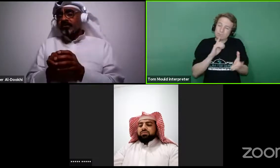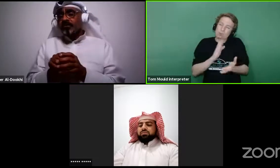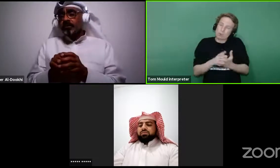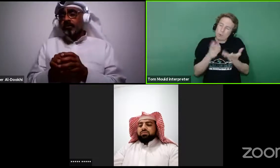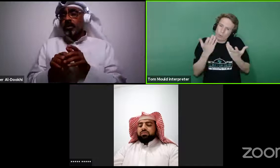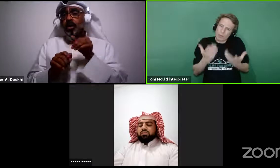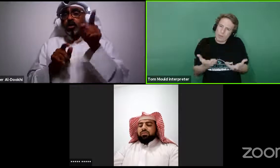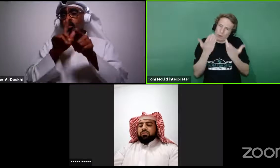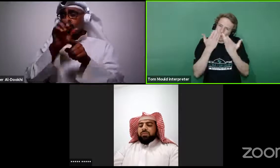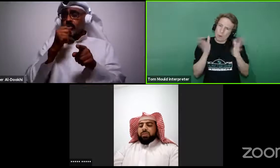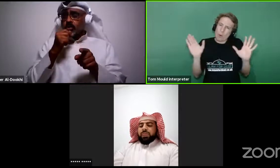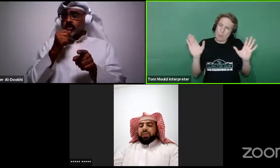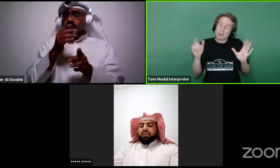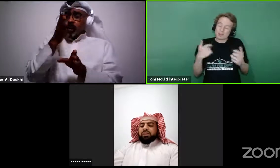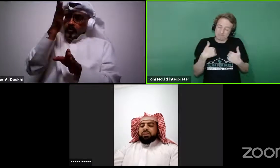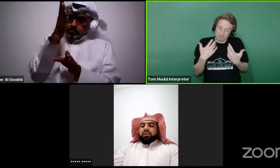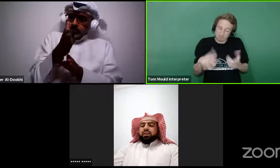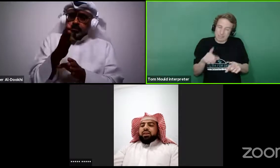the truthful."